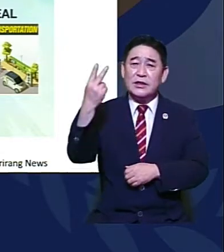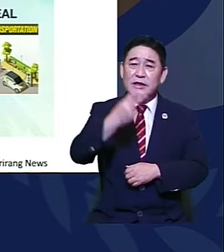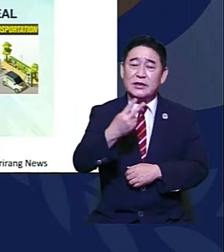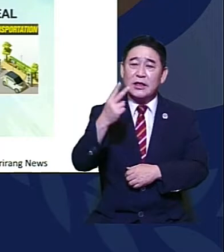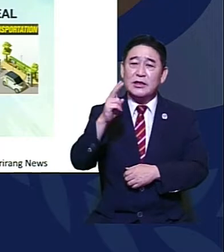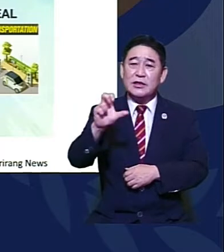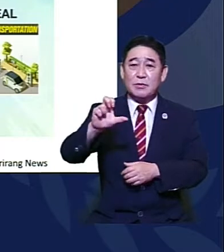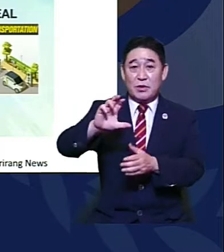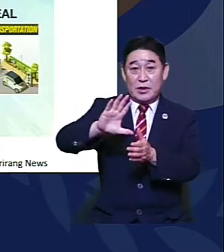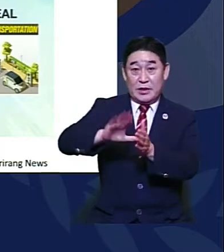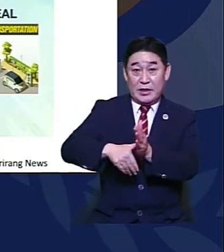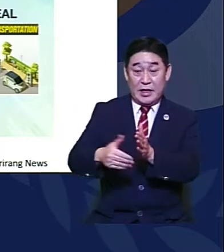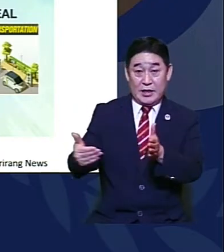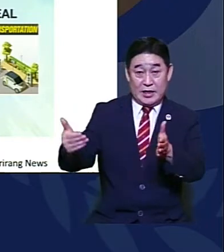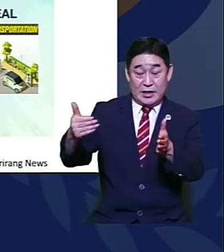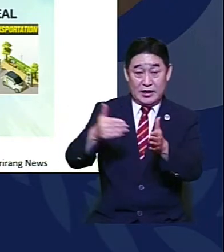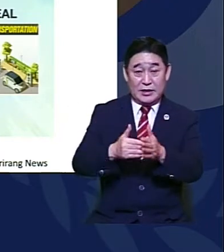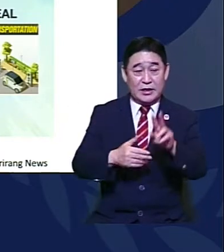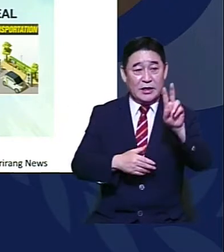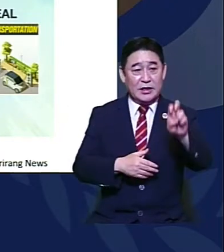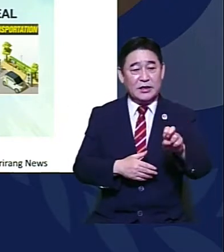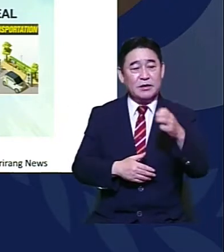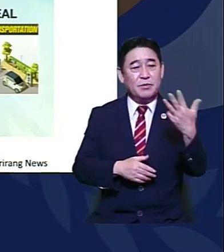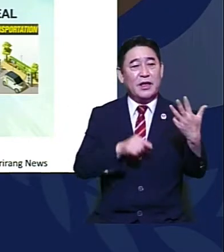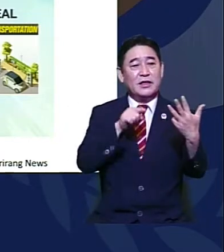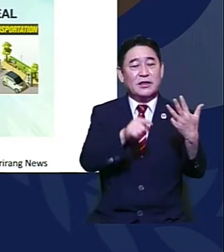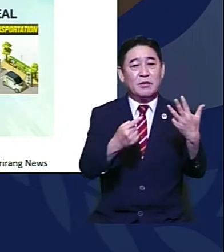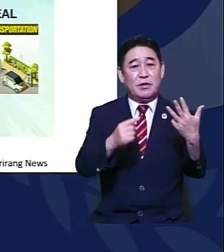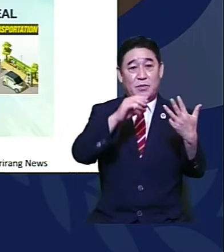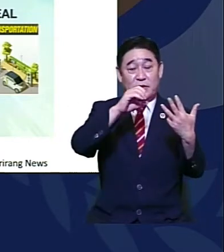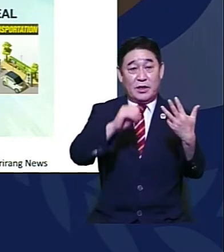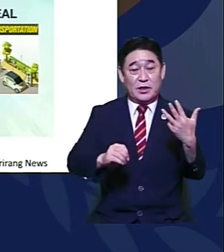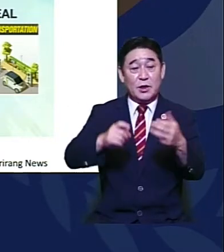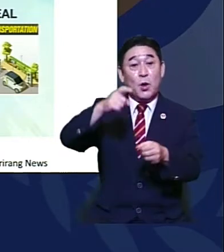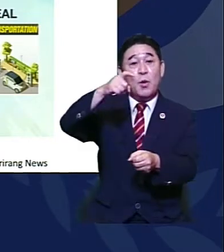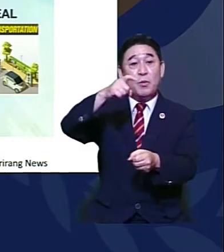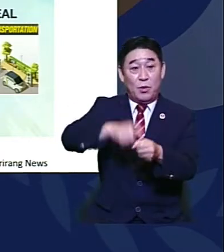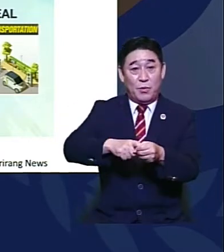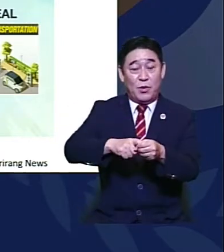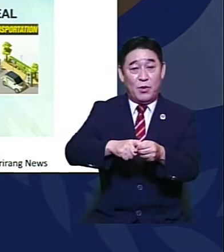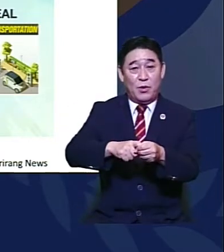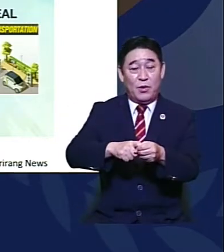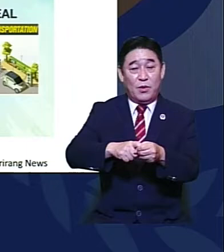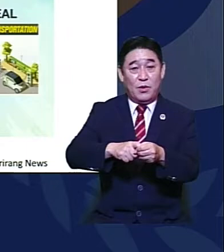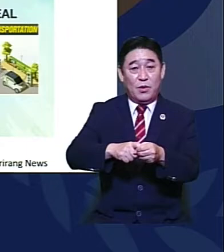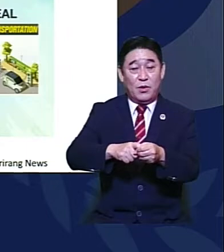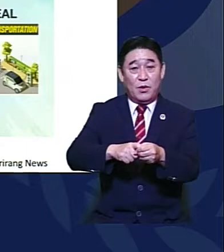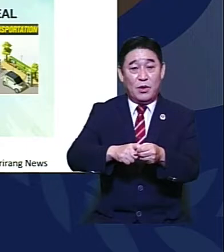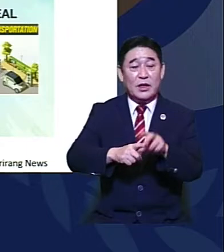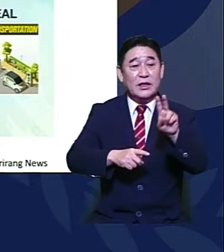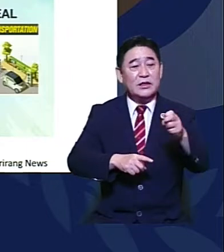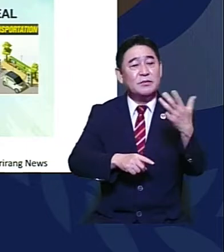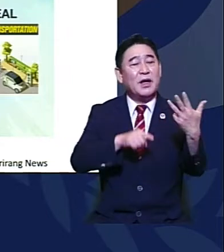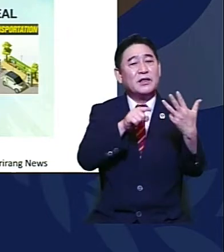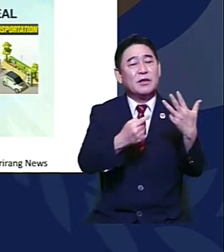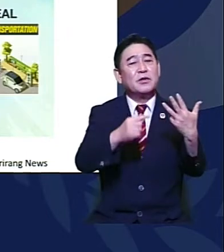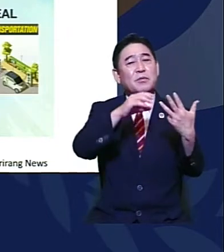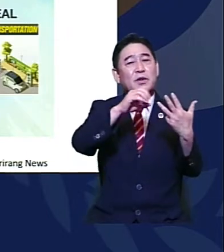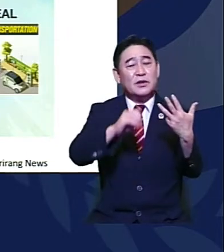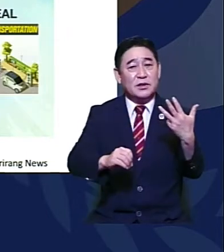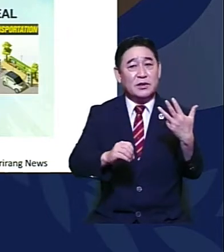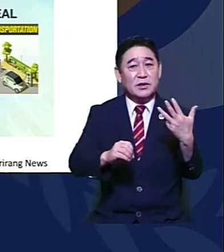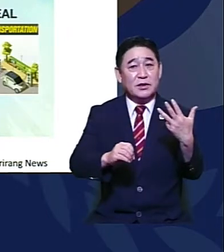28.1% by 2025, which is the average